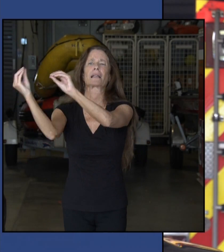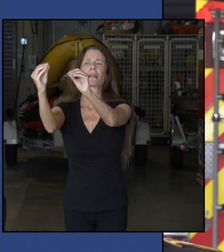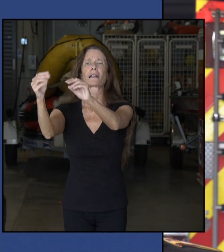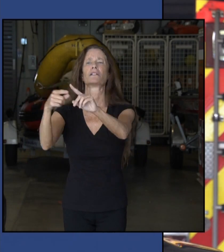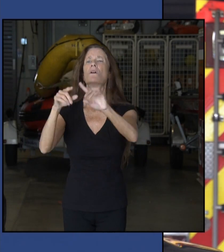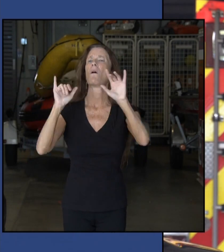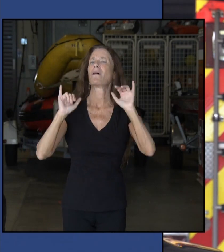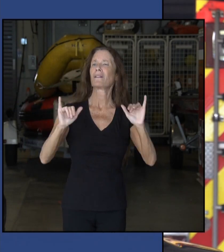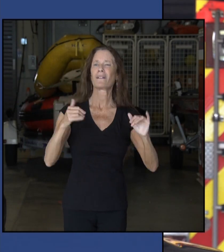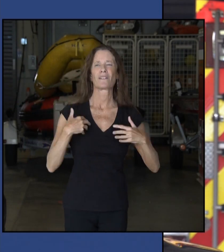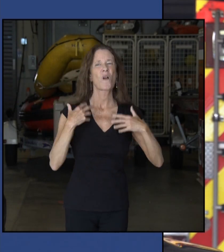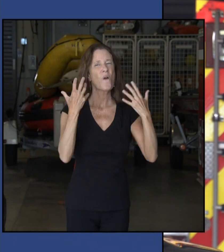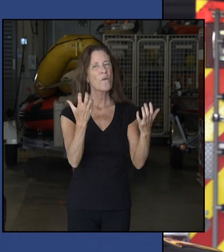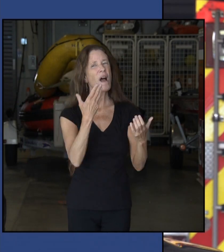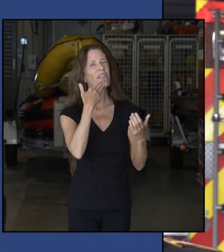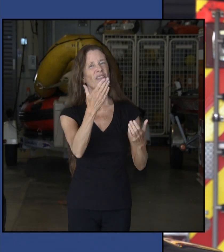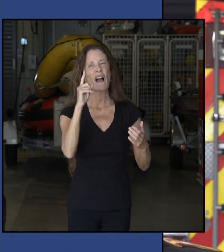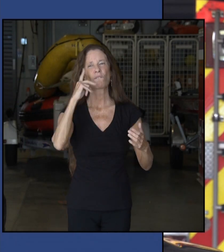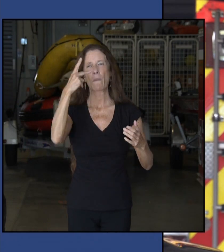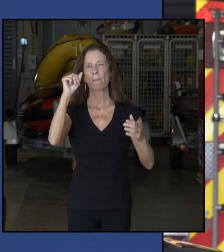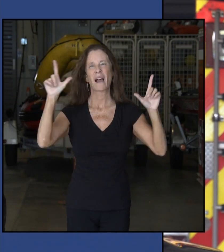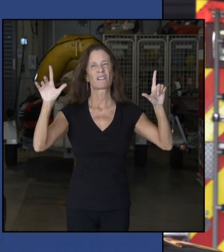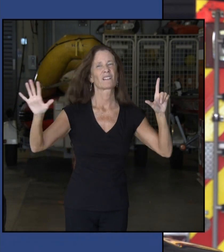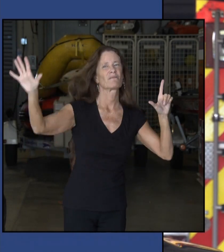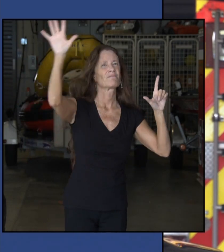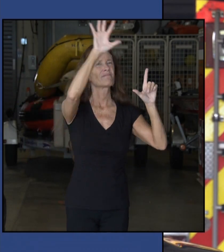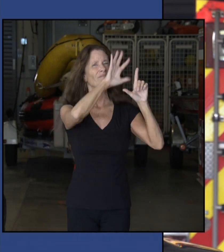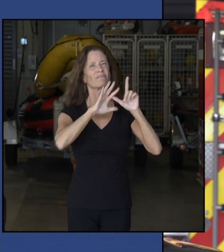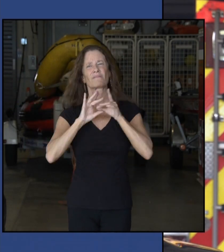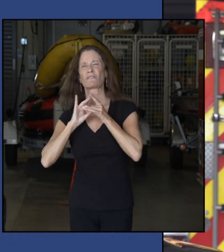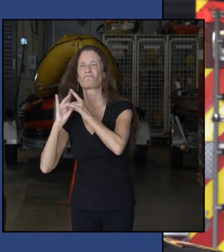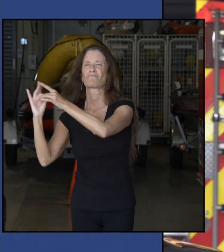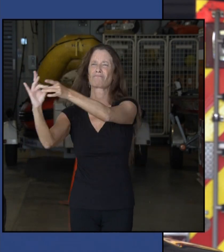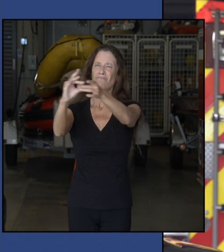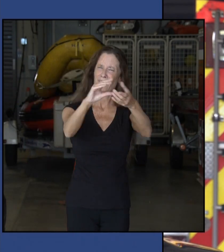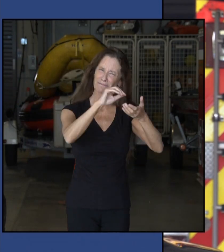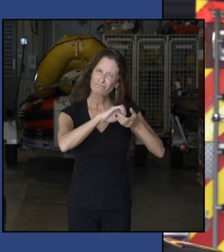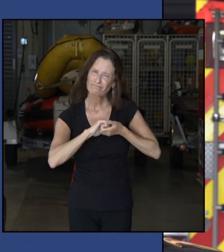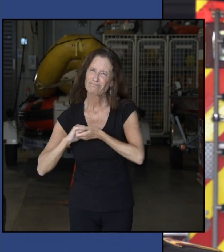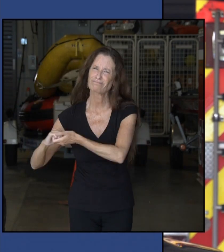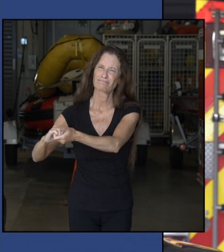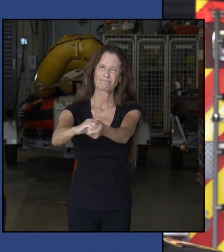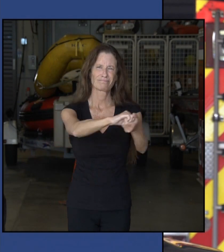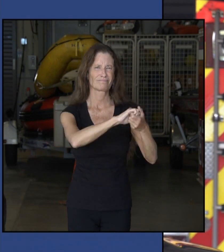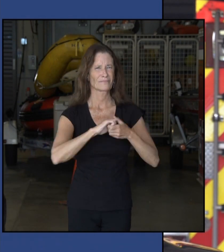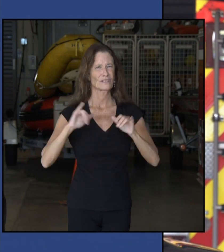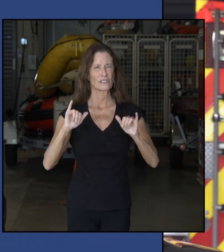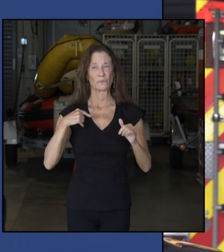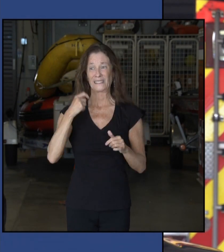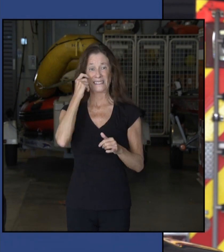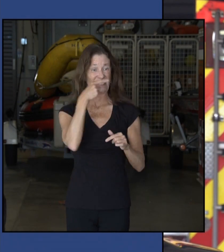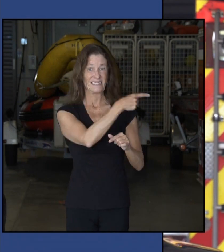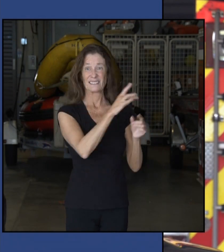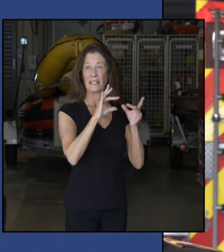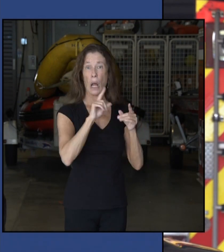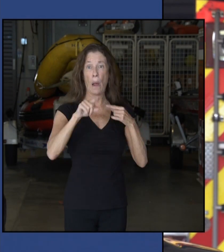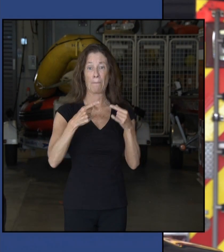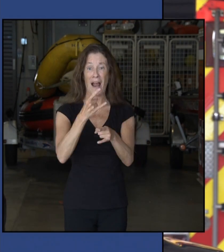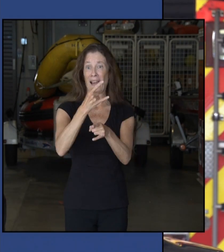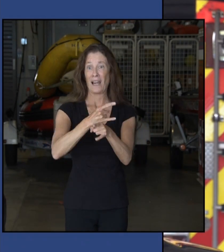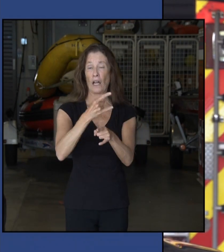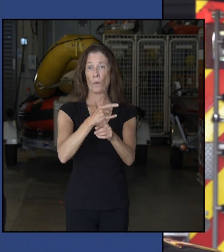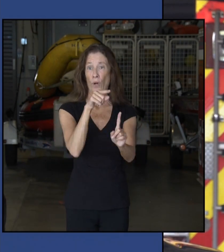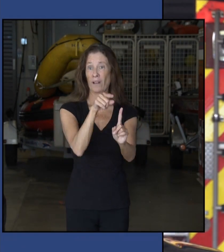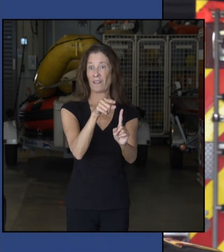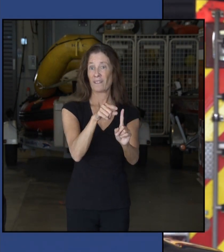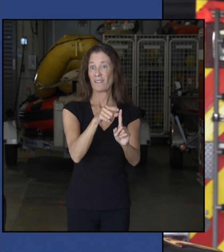for being a valued partner. And specifically, I want to comment on the Liquor Control Enforcement Agency, which the Bureau of